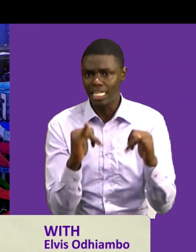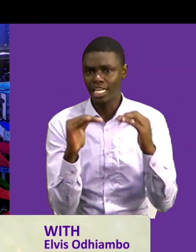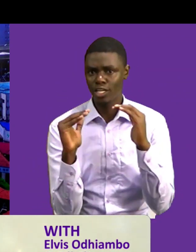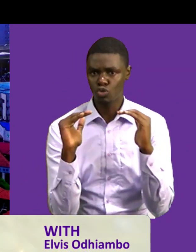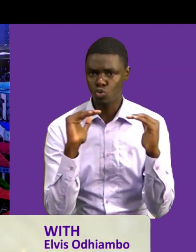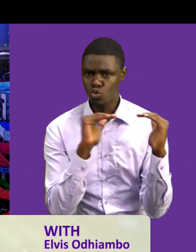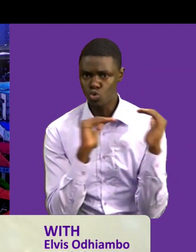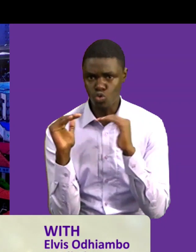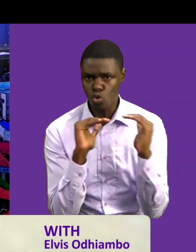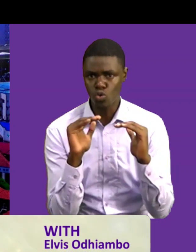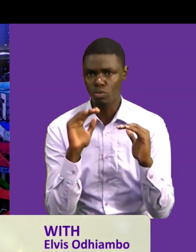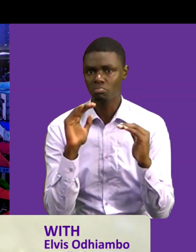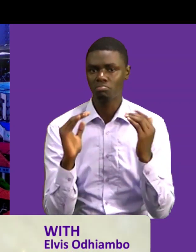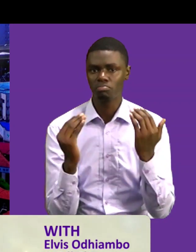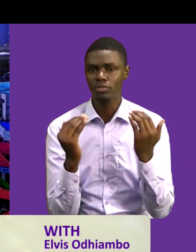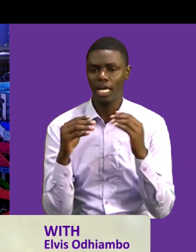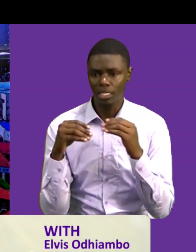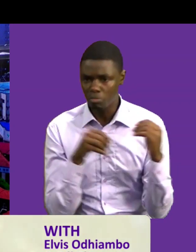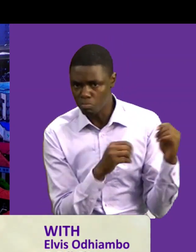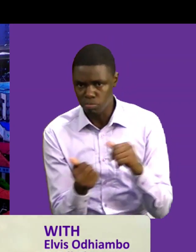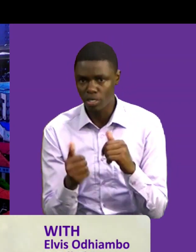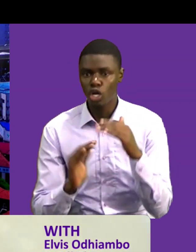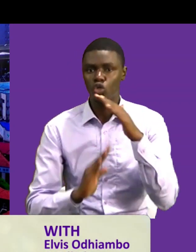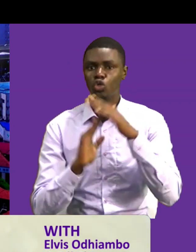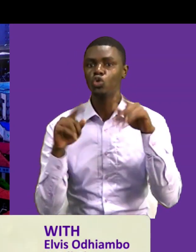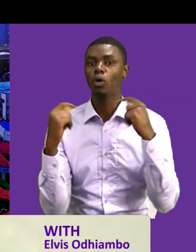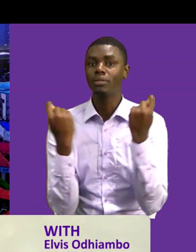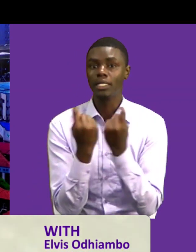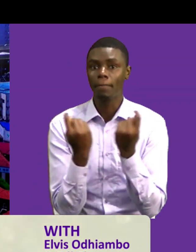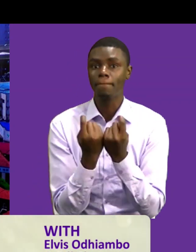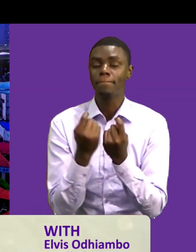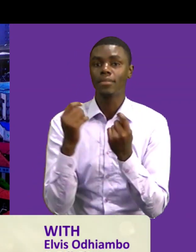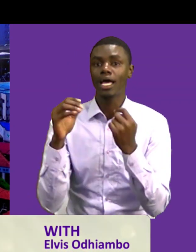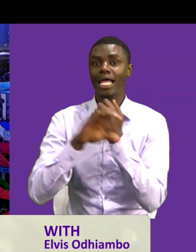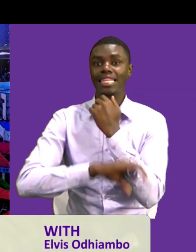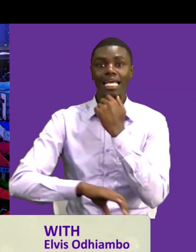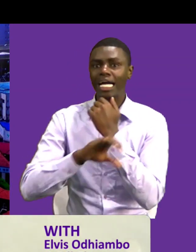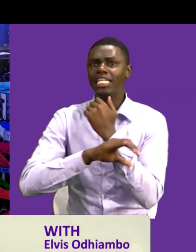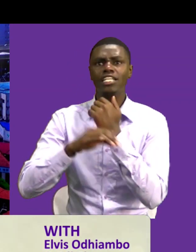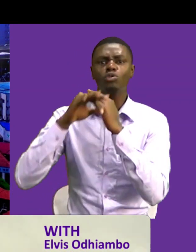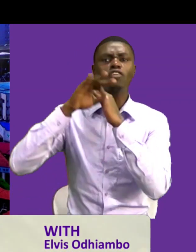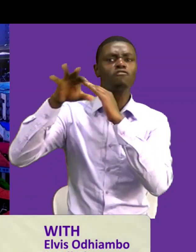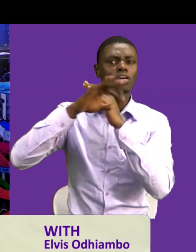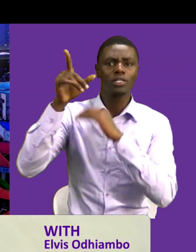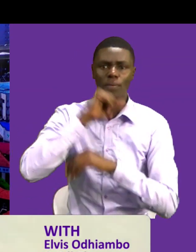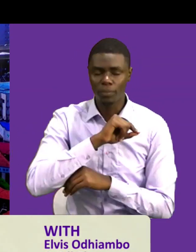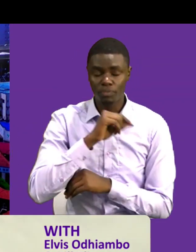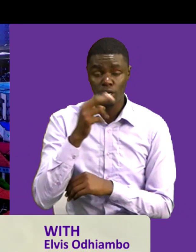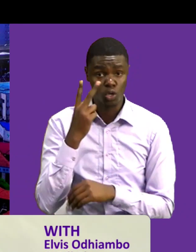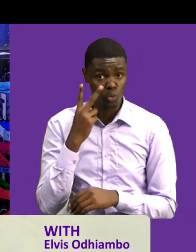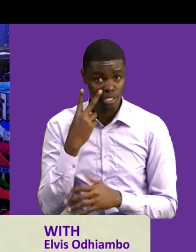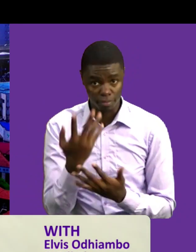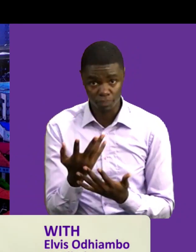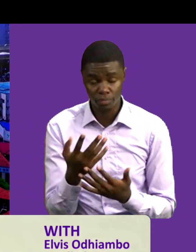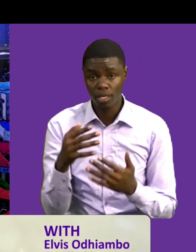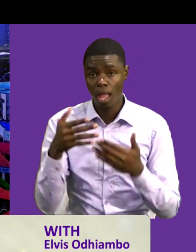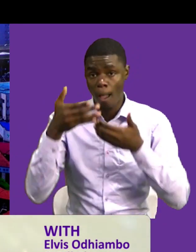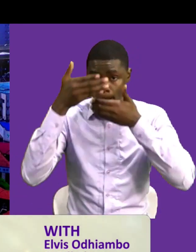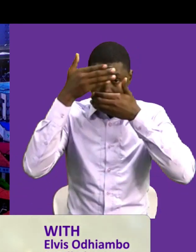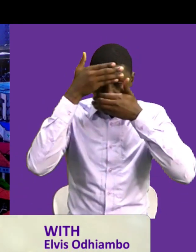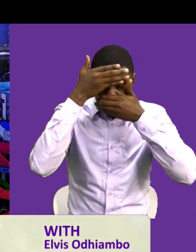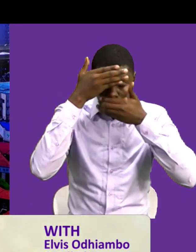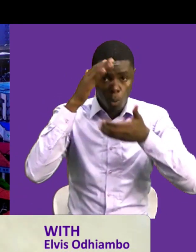them. They tried to beat them, the top teams that the countries that are known. So you see,